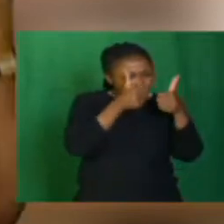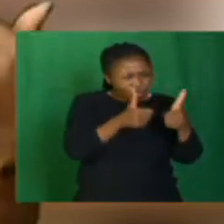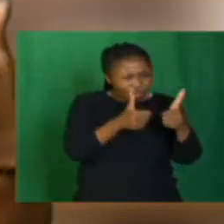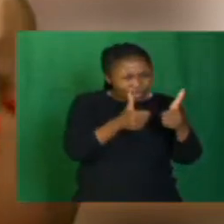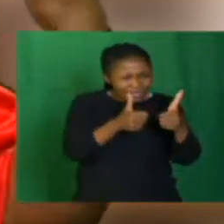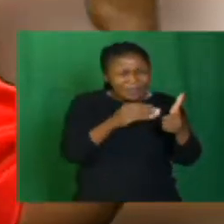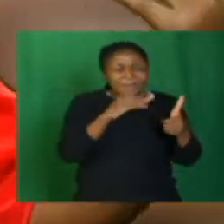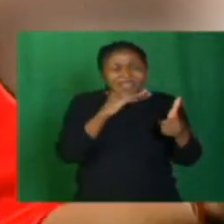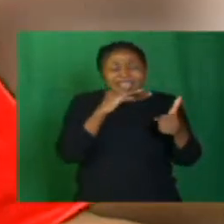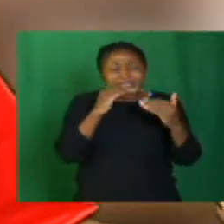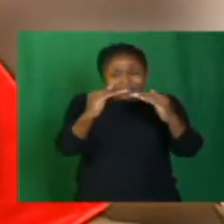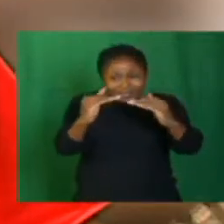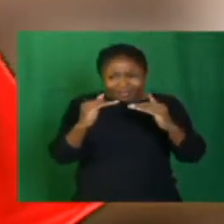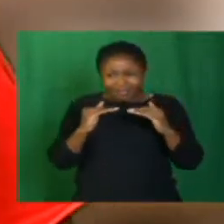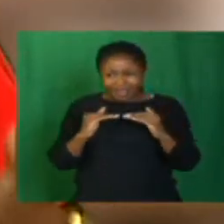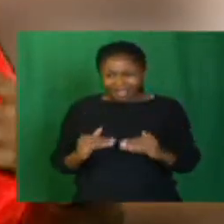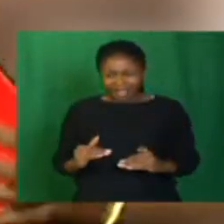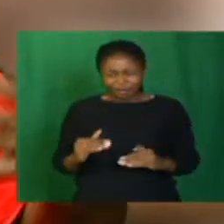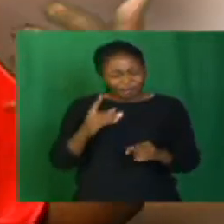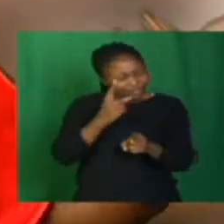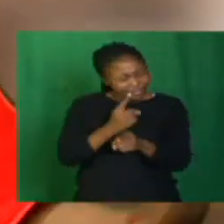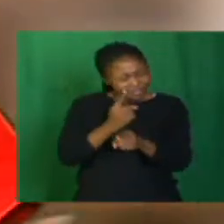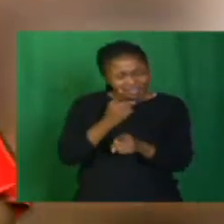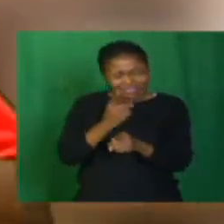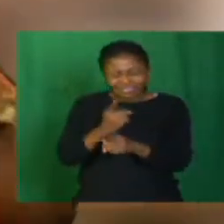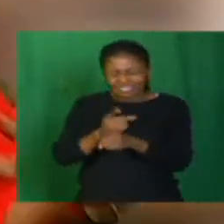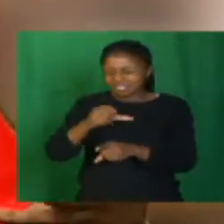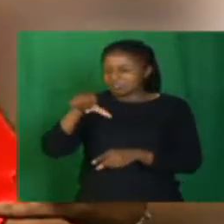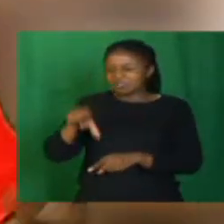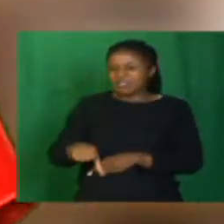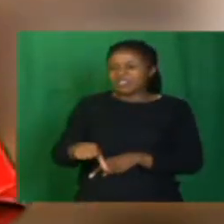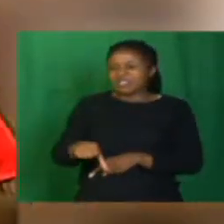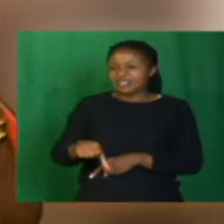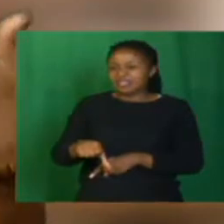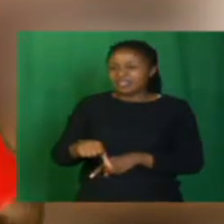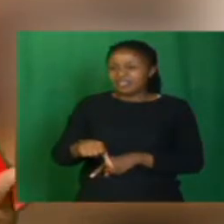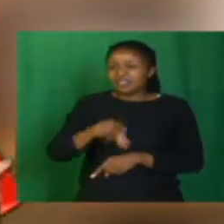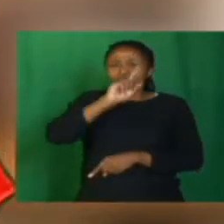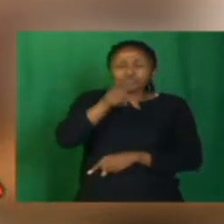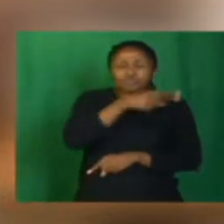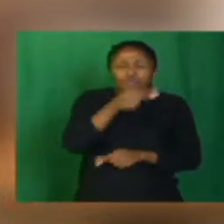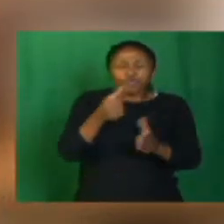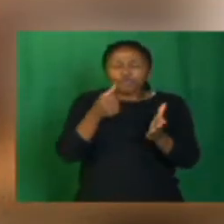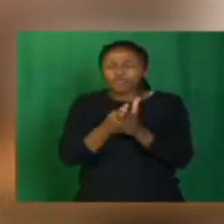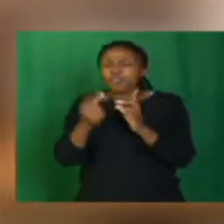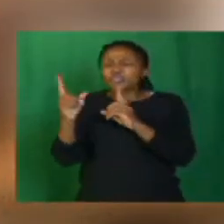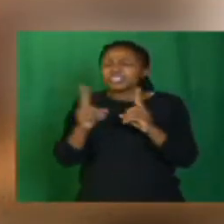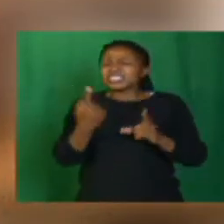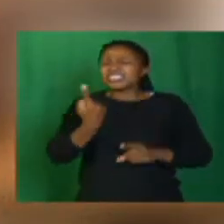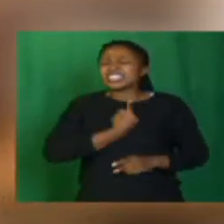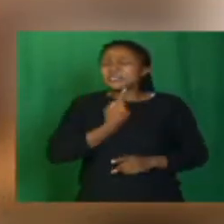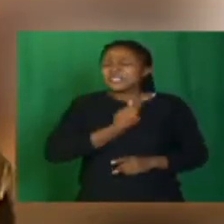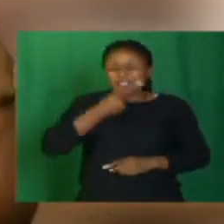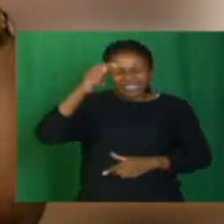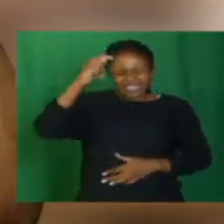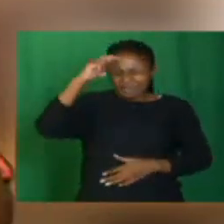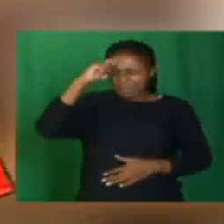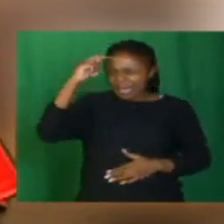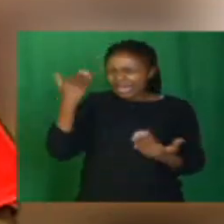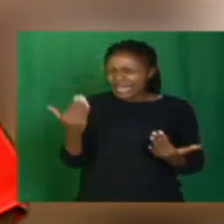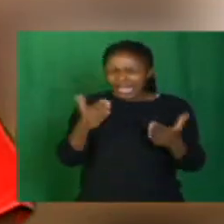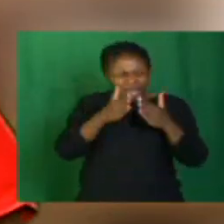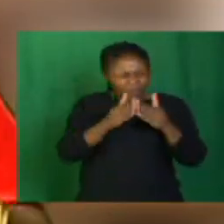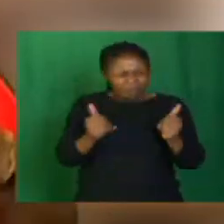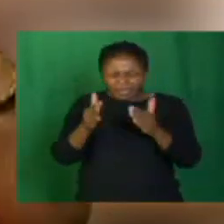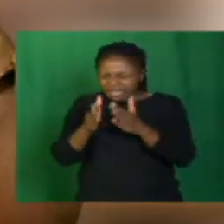the points against. Don't make the teacher guess what you are doing in the discussion. So now you